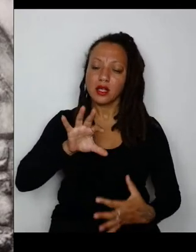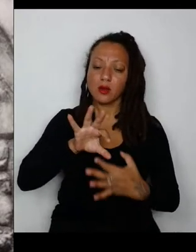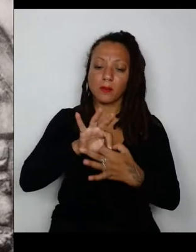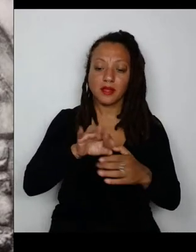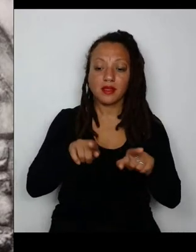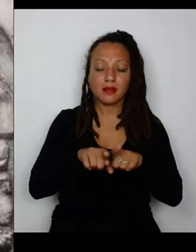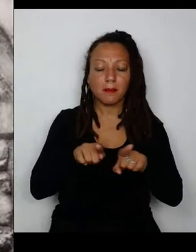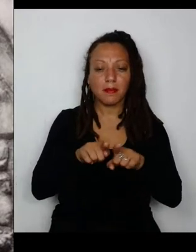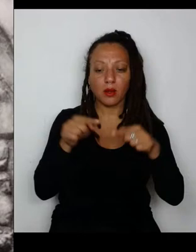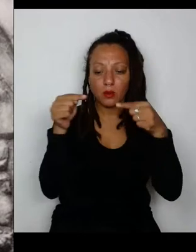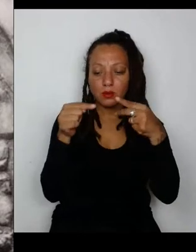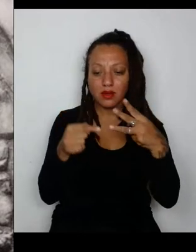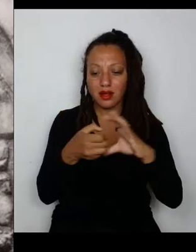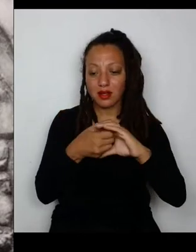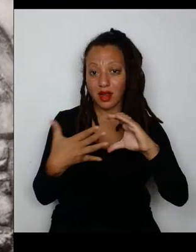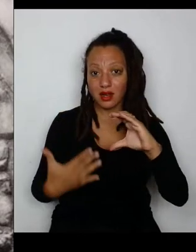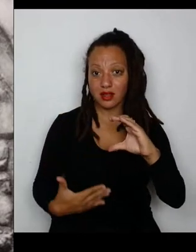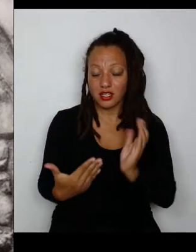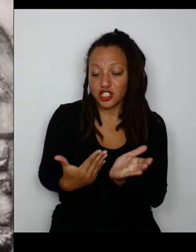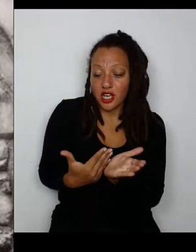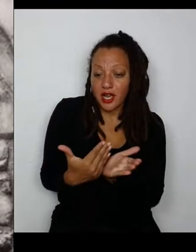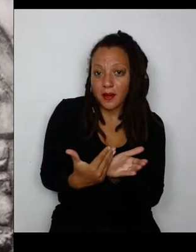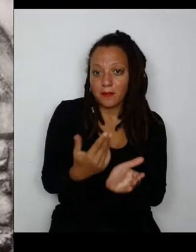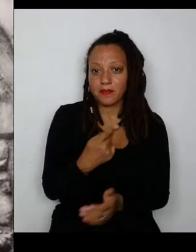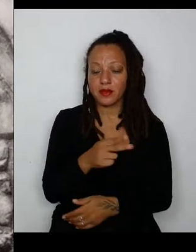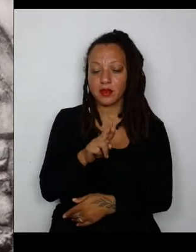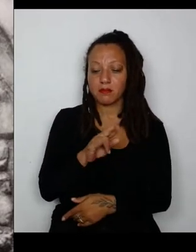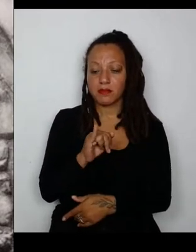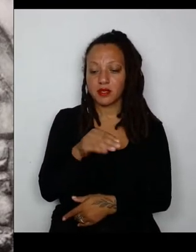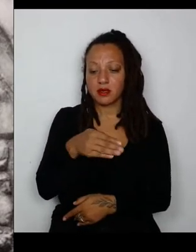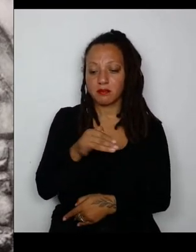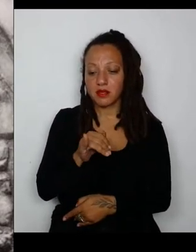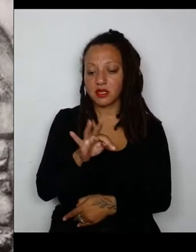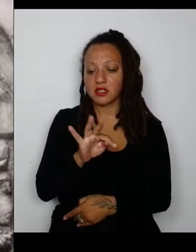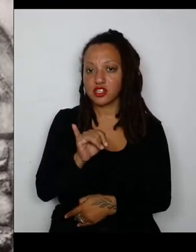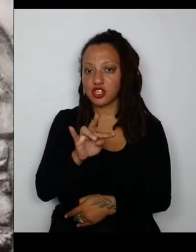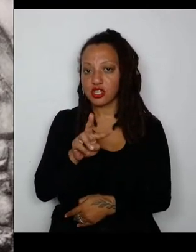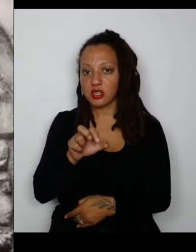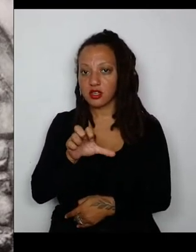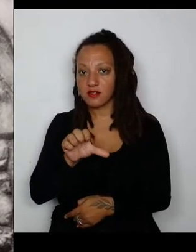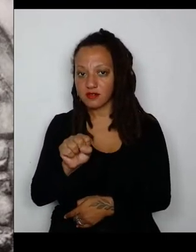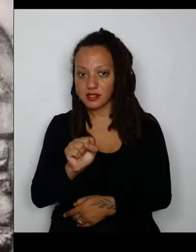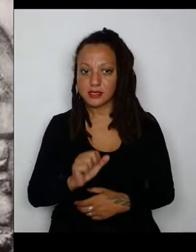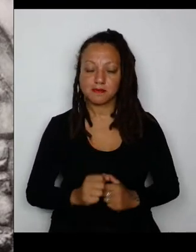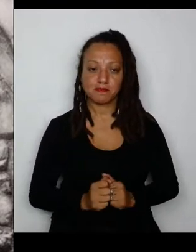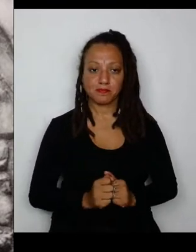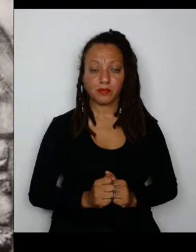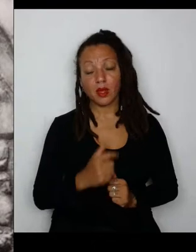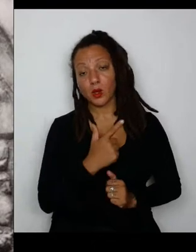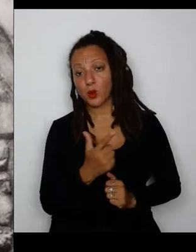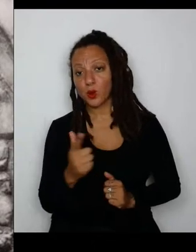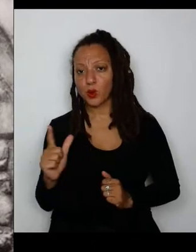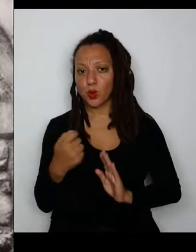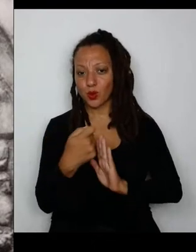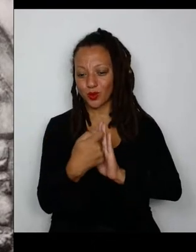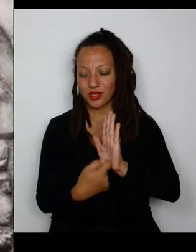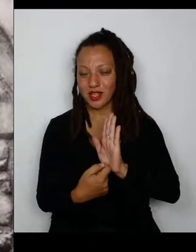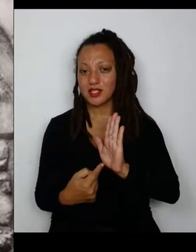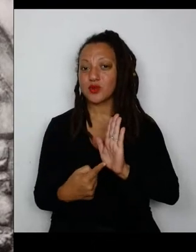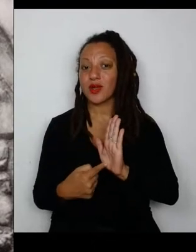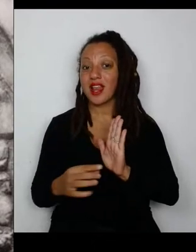elsewhere in lucille he signed many of the articles using the crude byline tipped